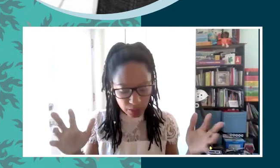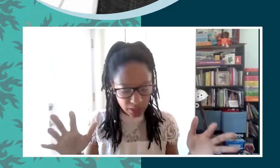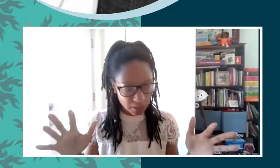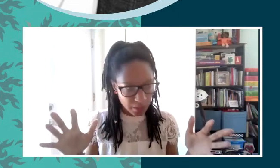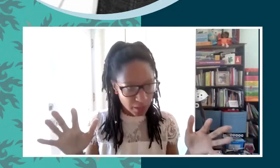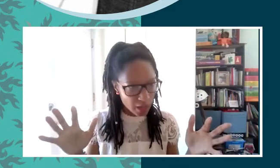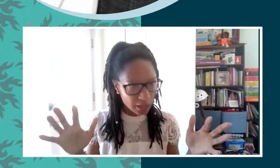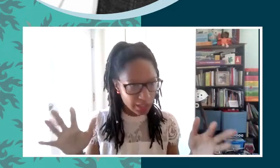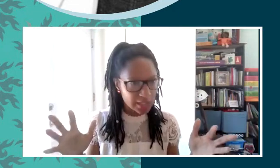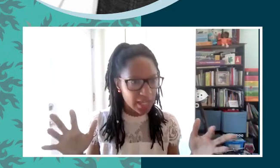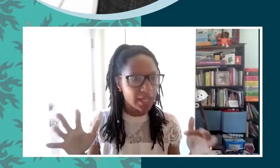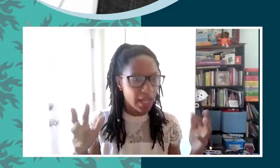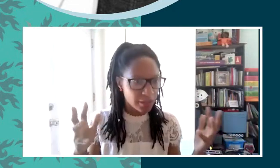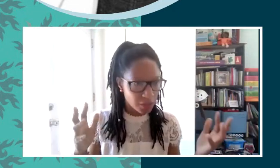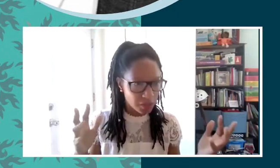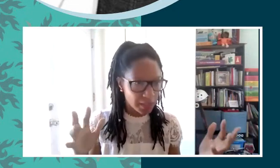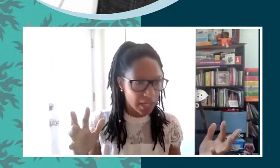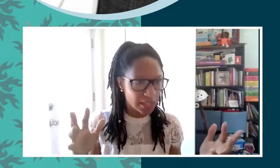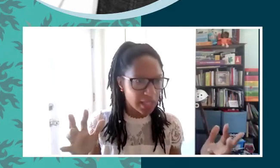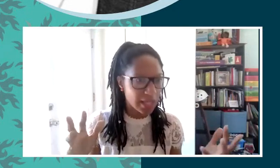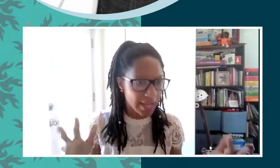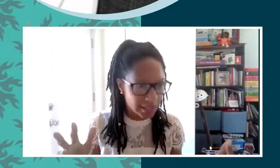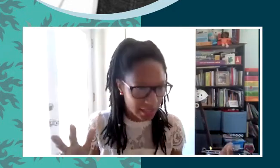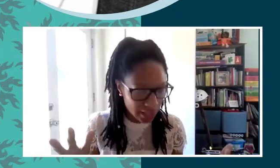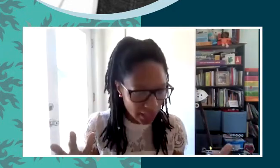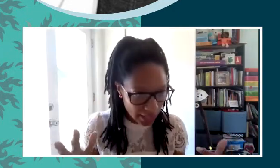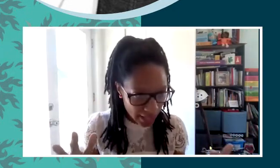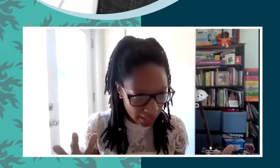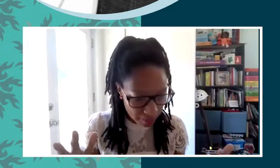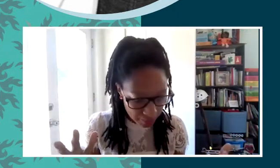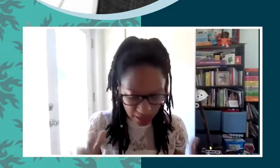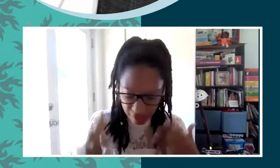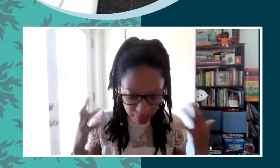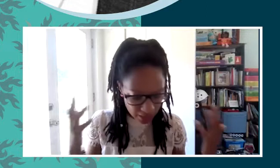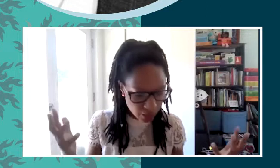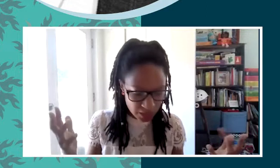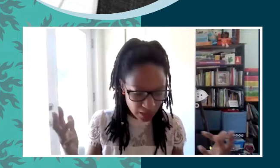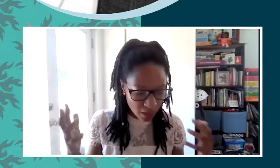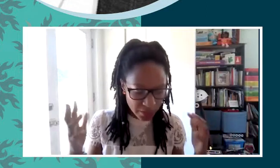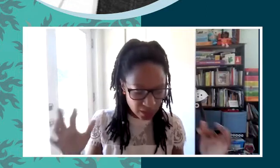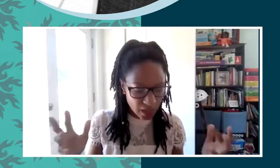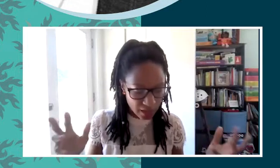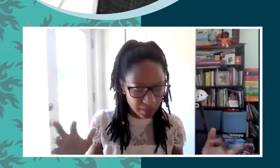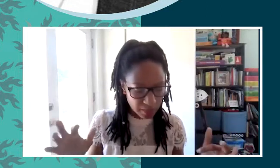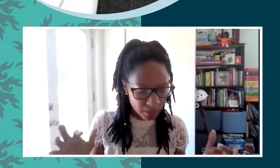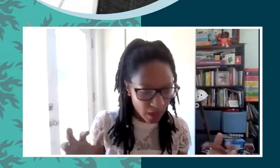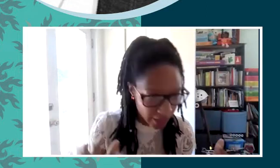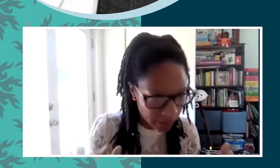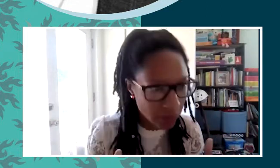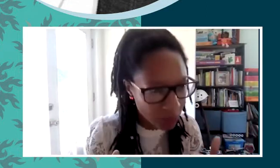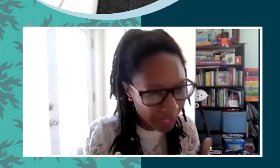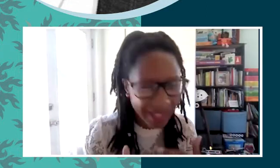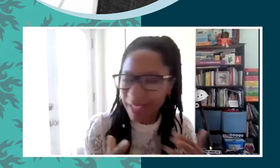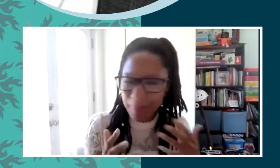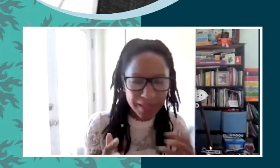great post that you put on LinkedIn as you were beginning to exit that company. Everybody knows that I'm always stalking people